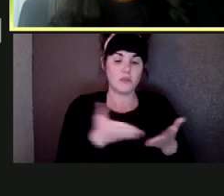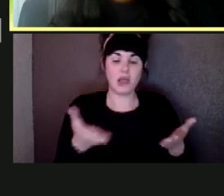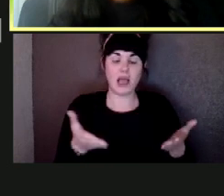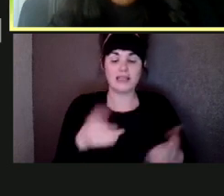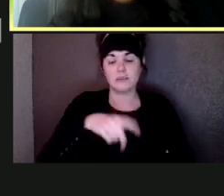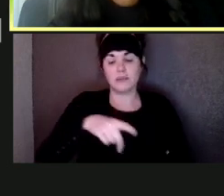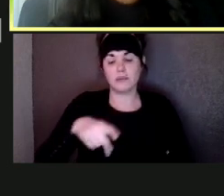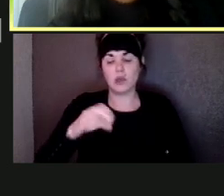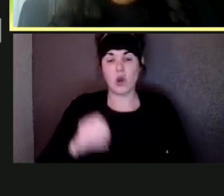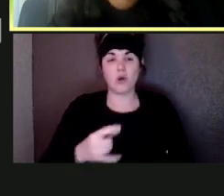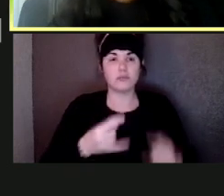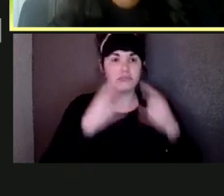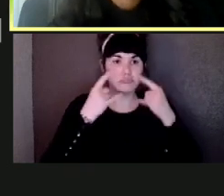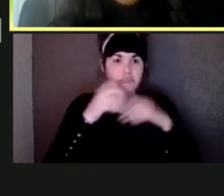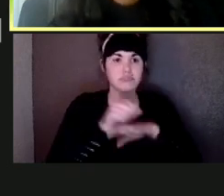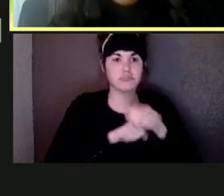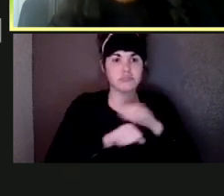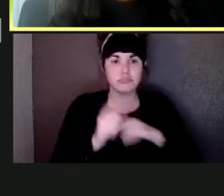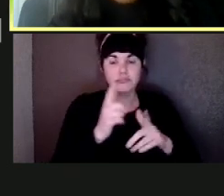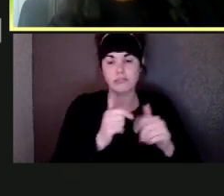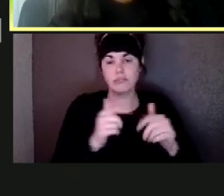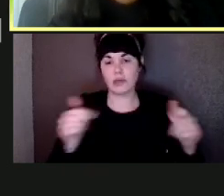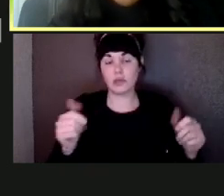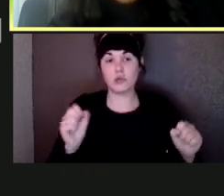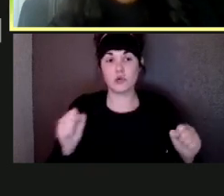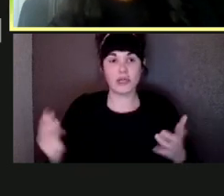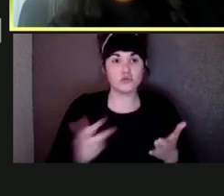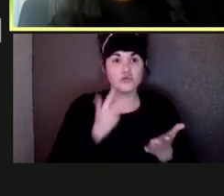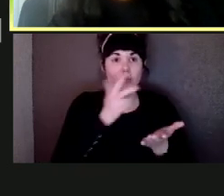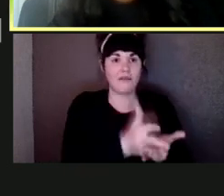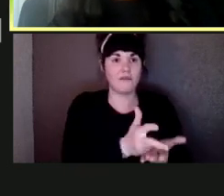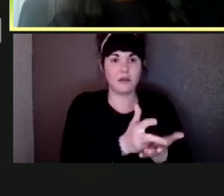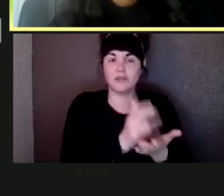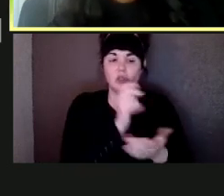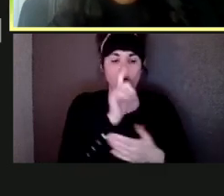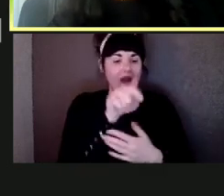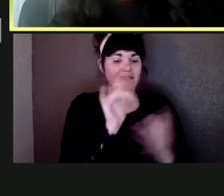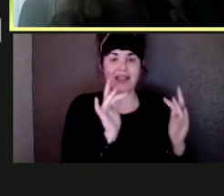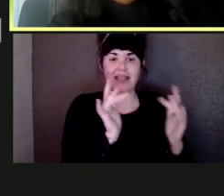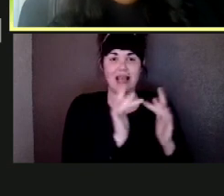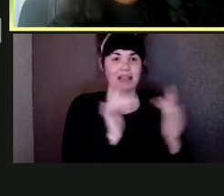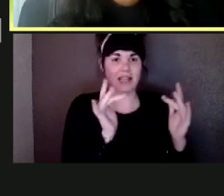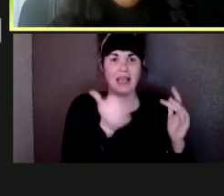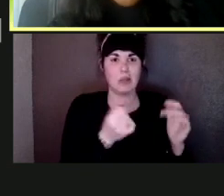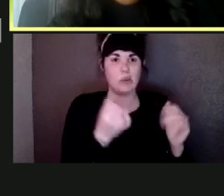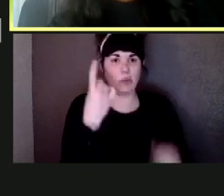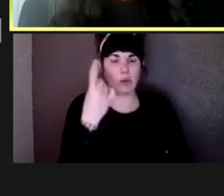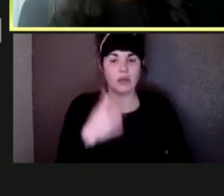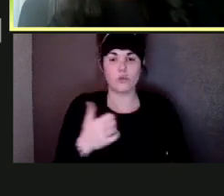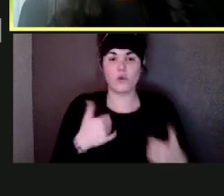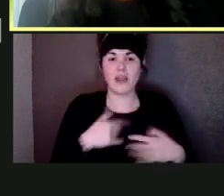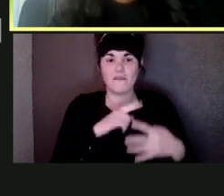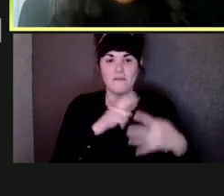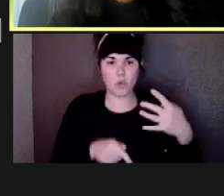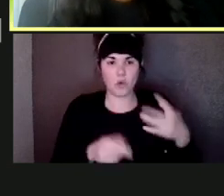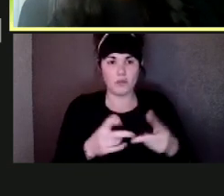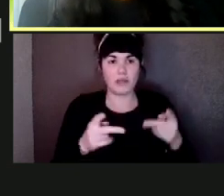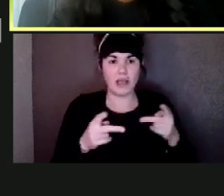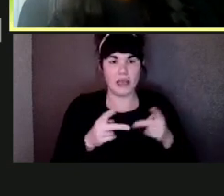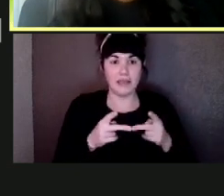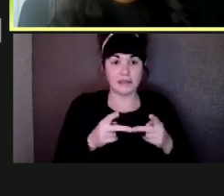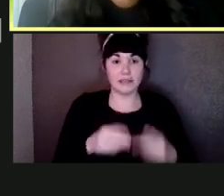it's drive up, so it's no contact. Um, we have four locations, one in Highland Park, one in Taylor, um, one in Dearborn,